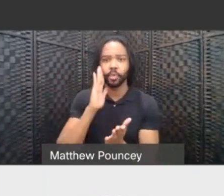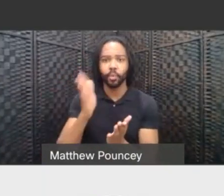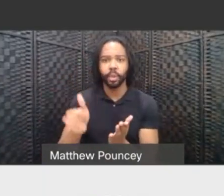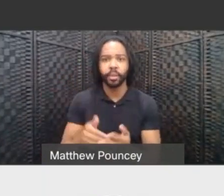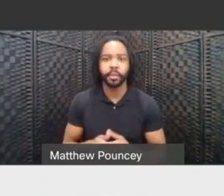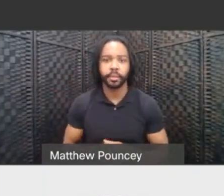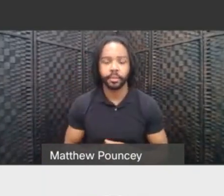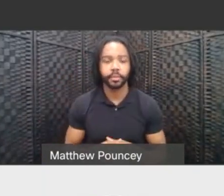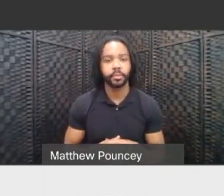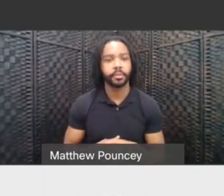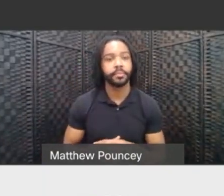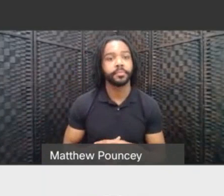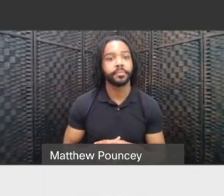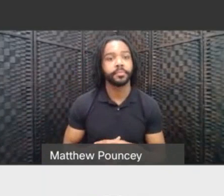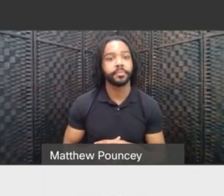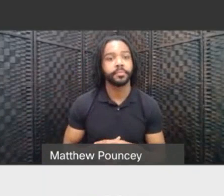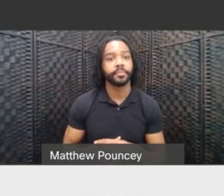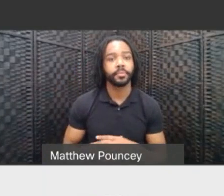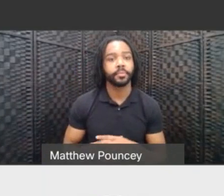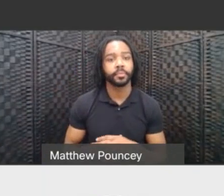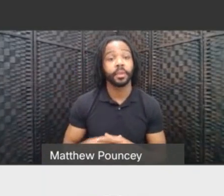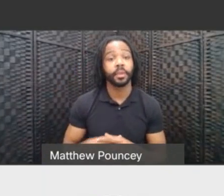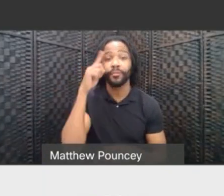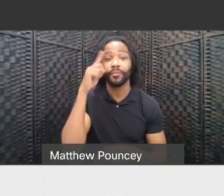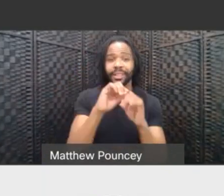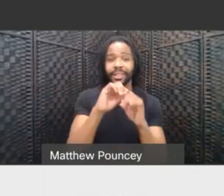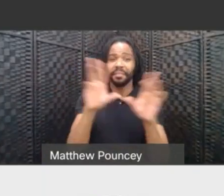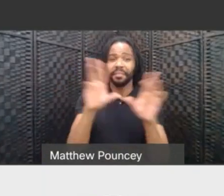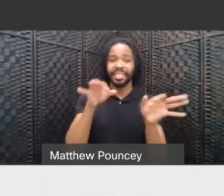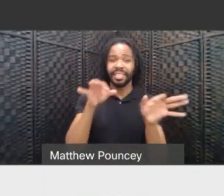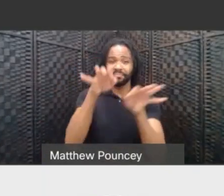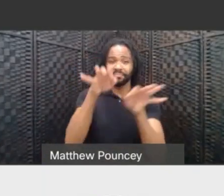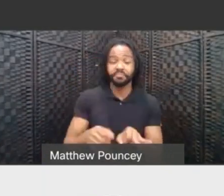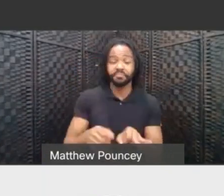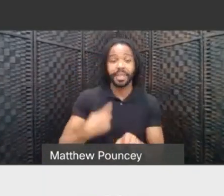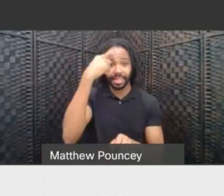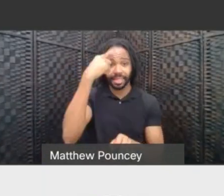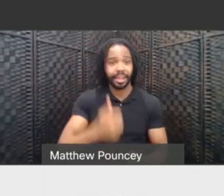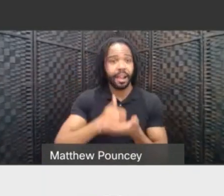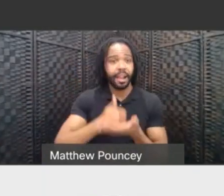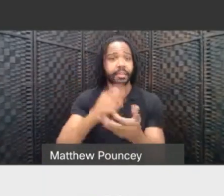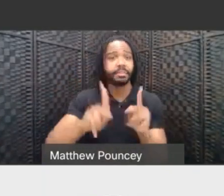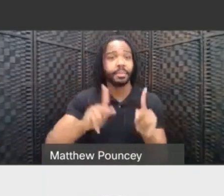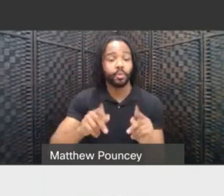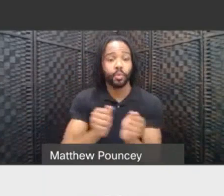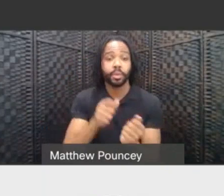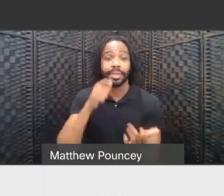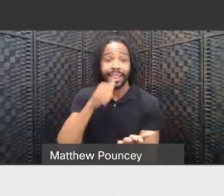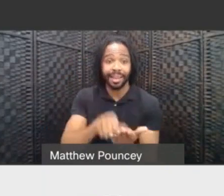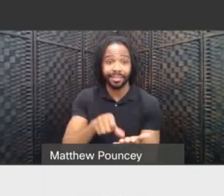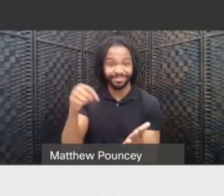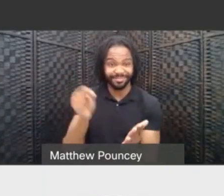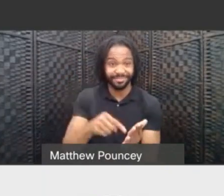As we've said, so just for clarity, I think it's really helpful for people in the letter that